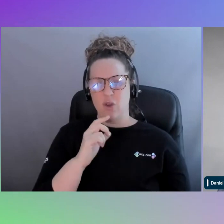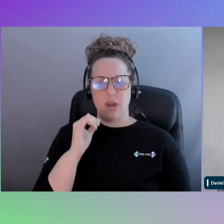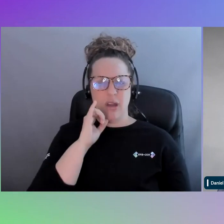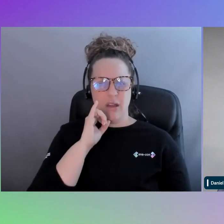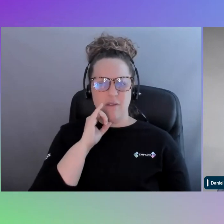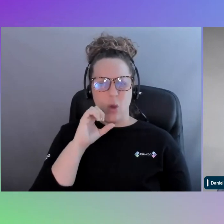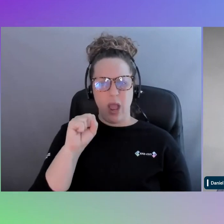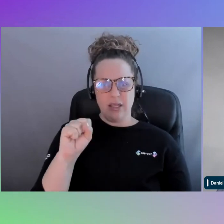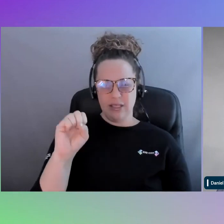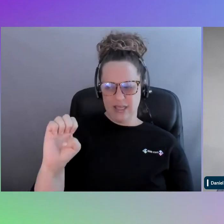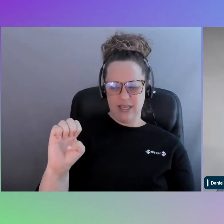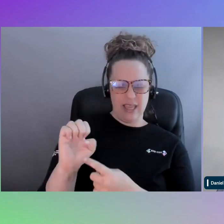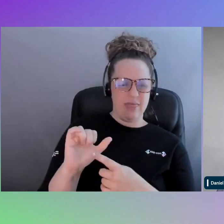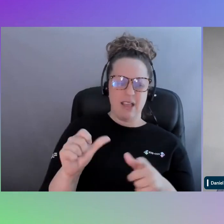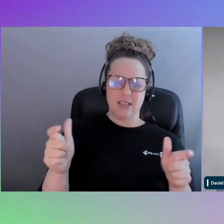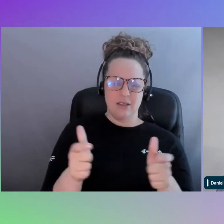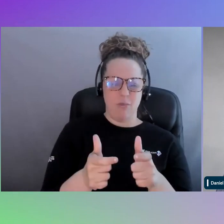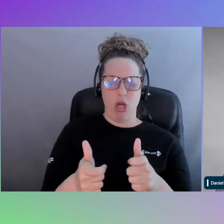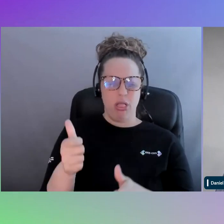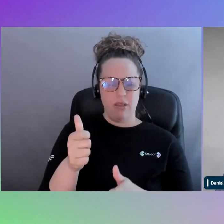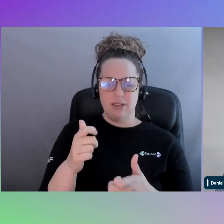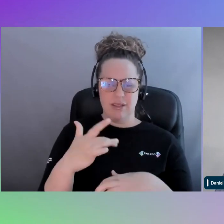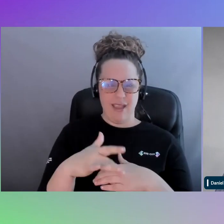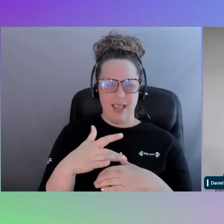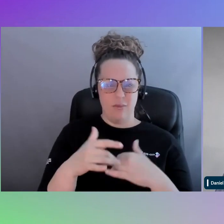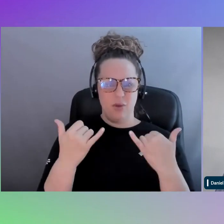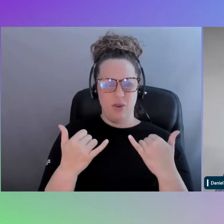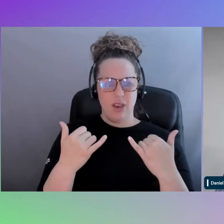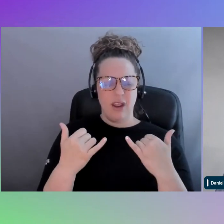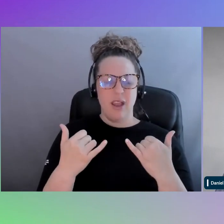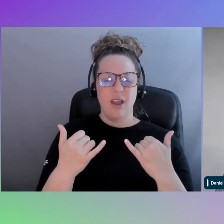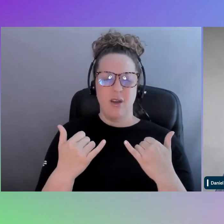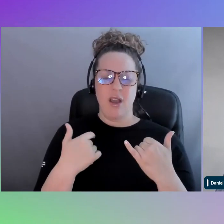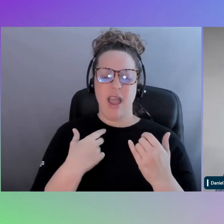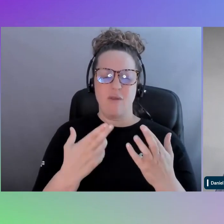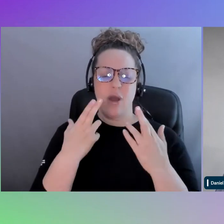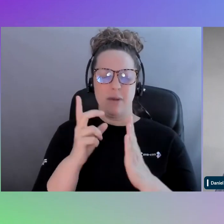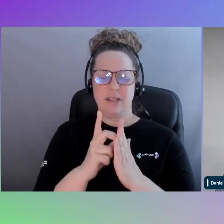the smaller screen size available. And